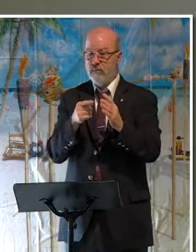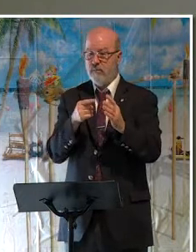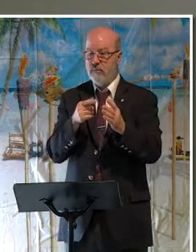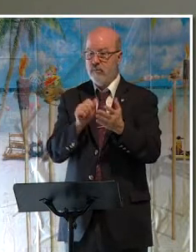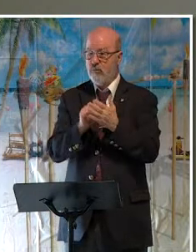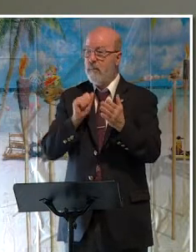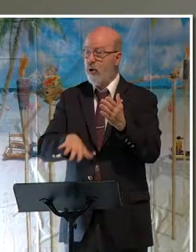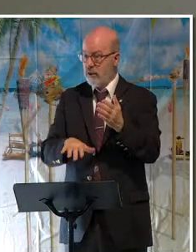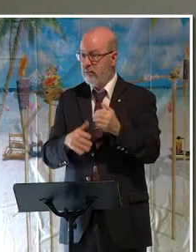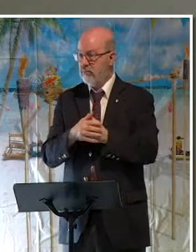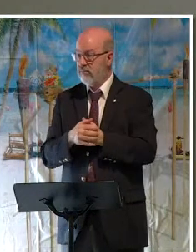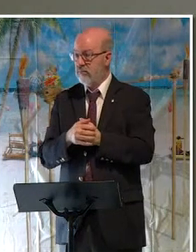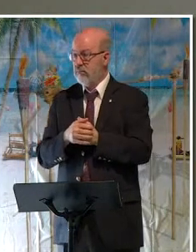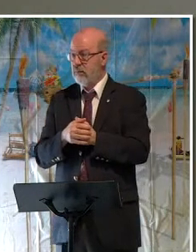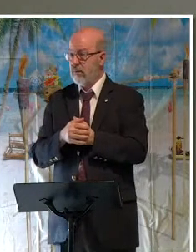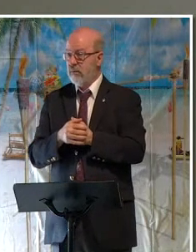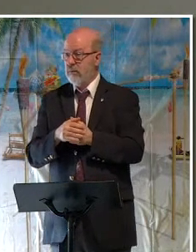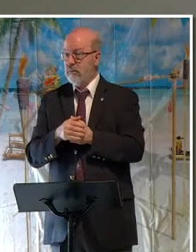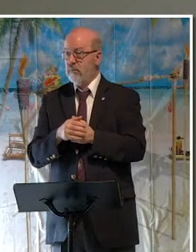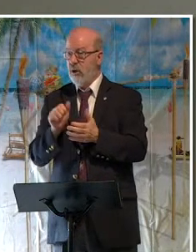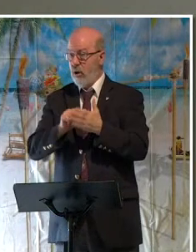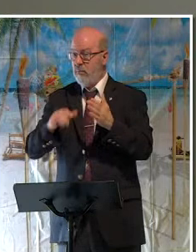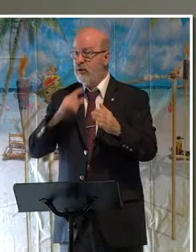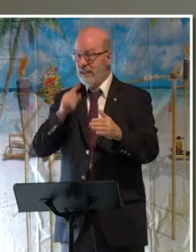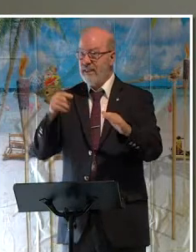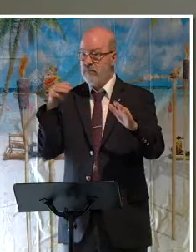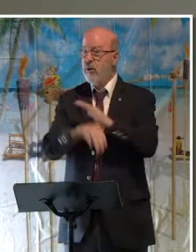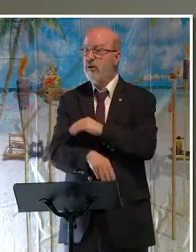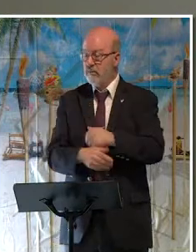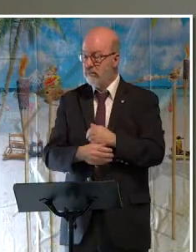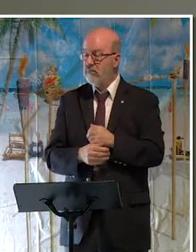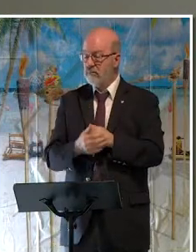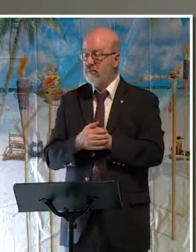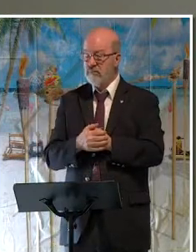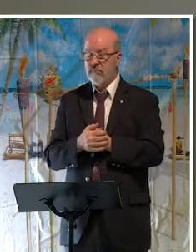abortion, which is murder, by the way.